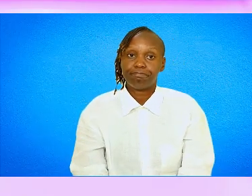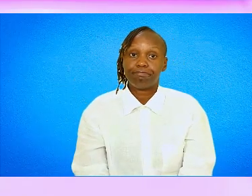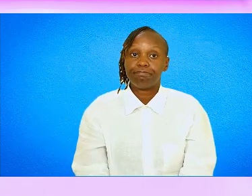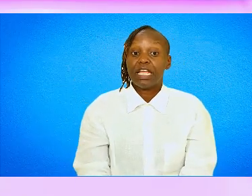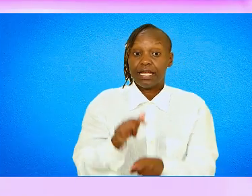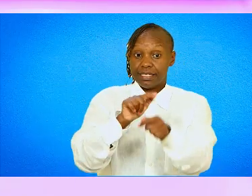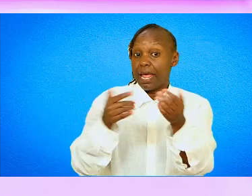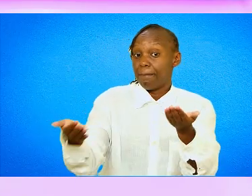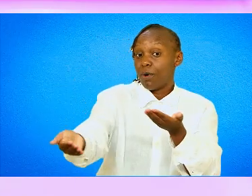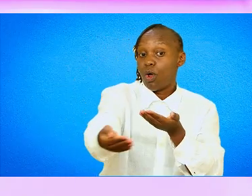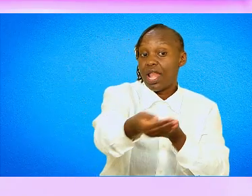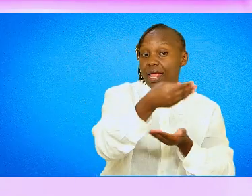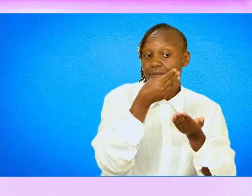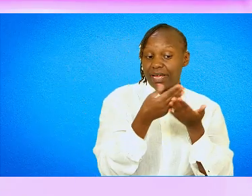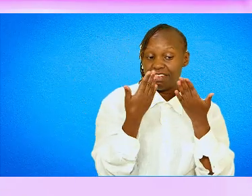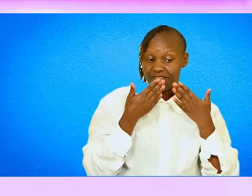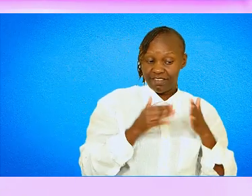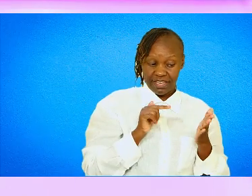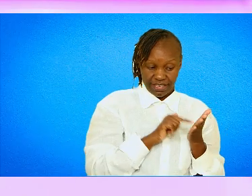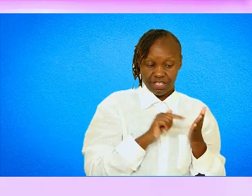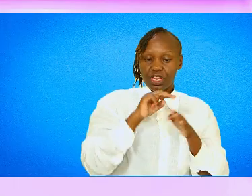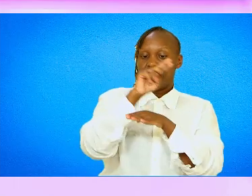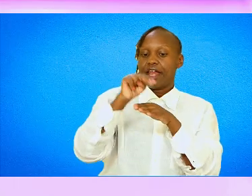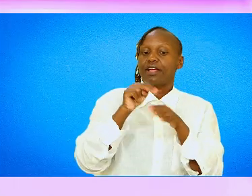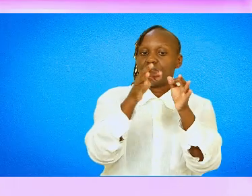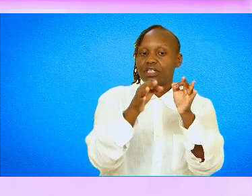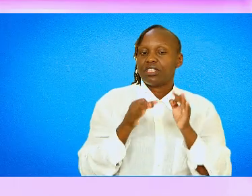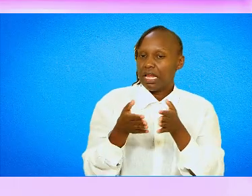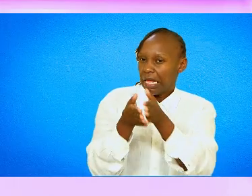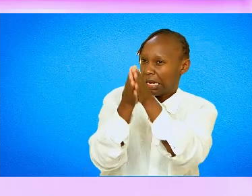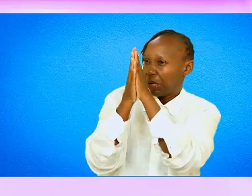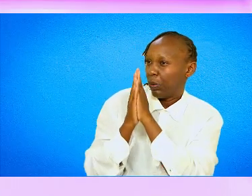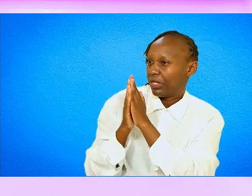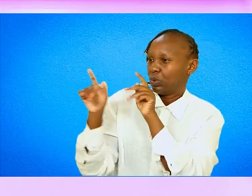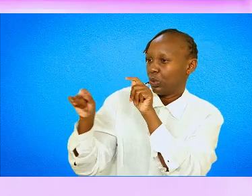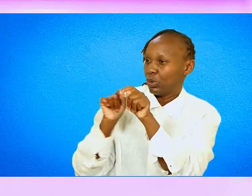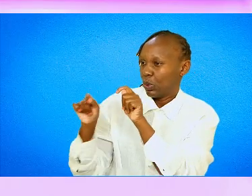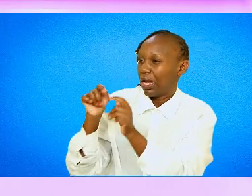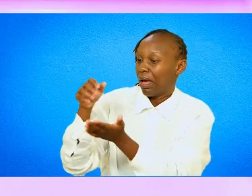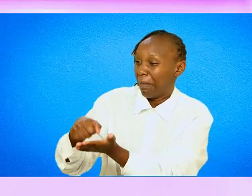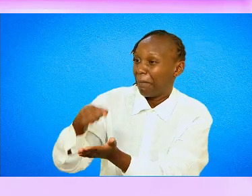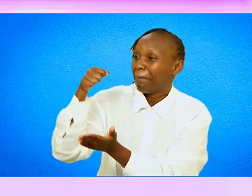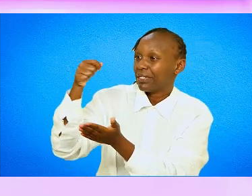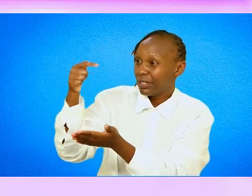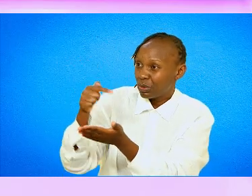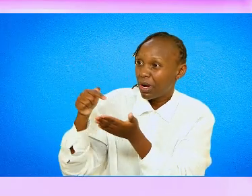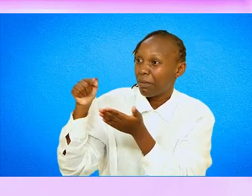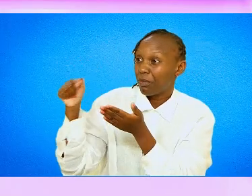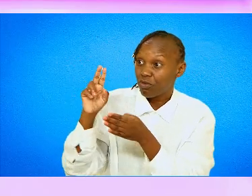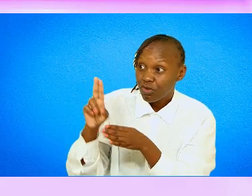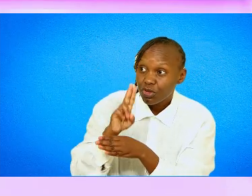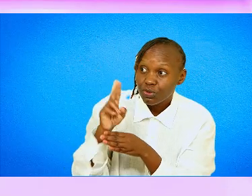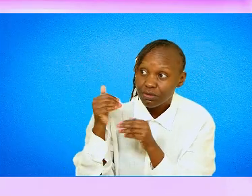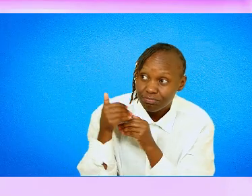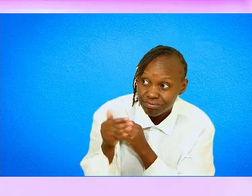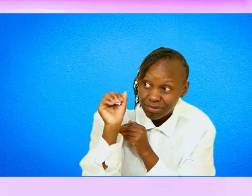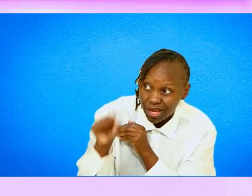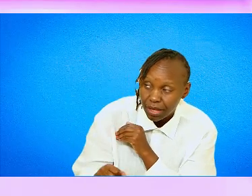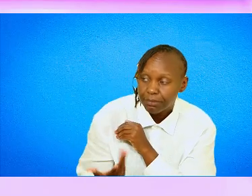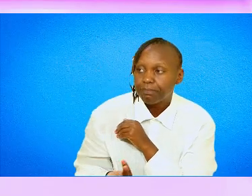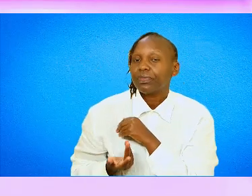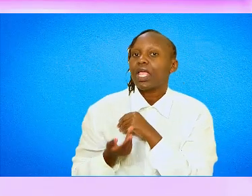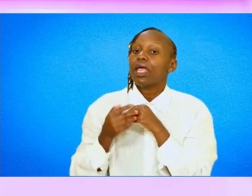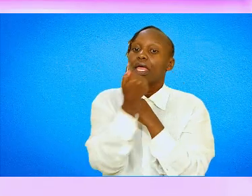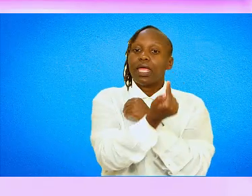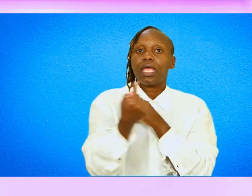Once money is collected, the National Treasury makes a request to the Controller of Budget to approve spending.